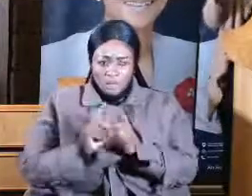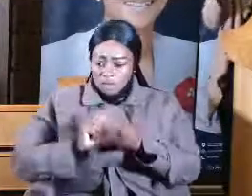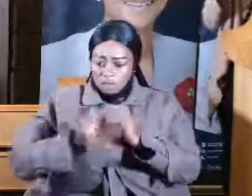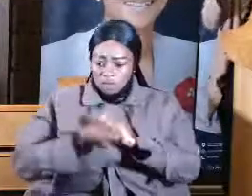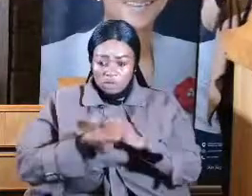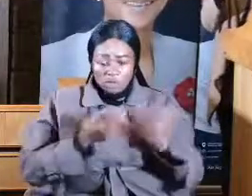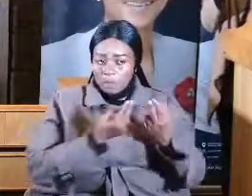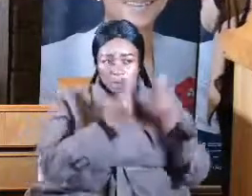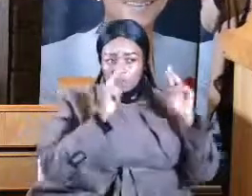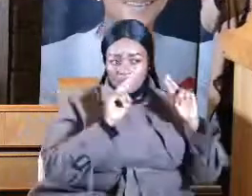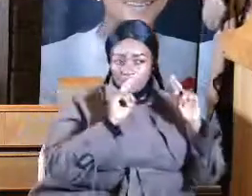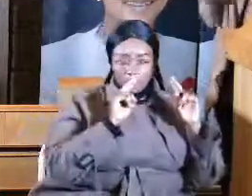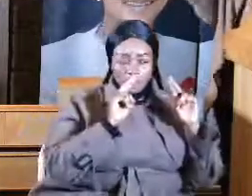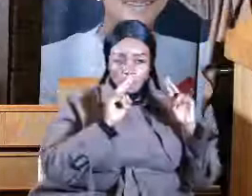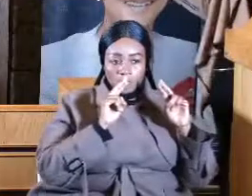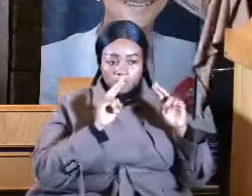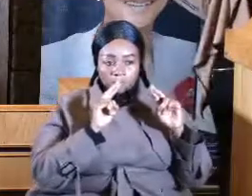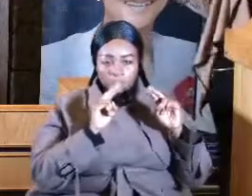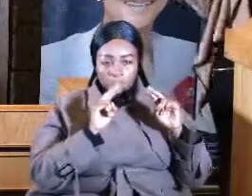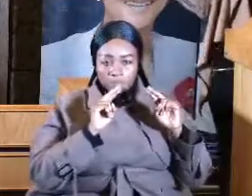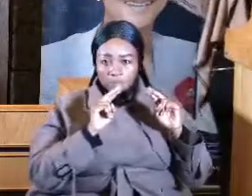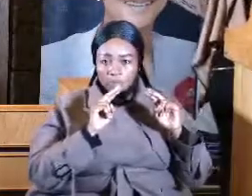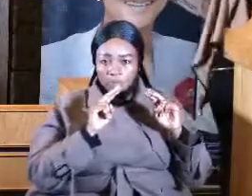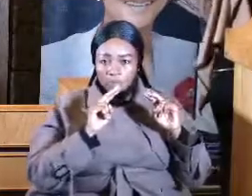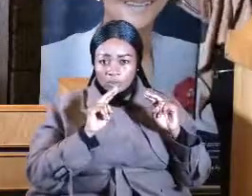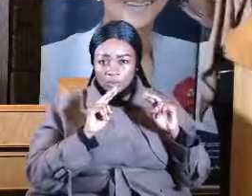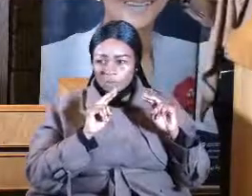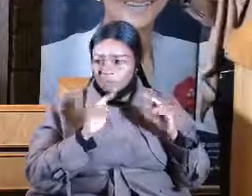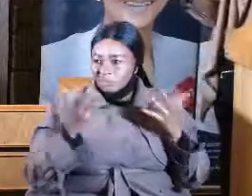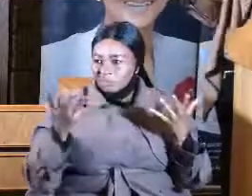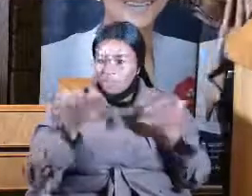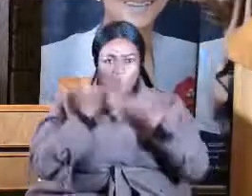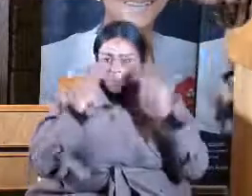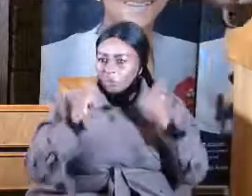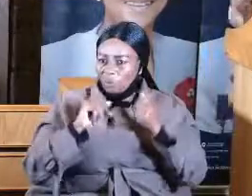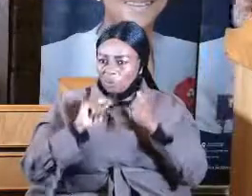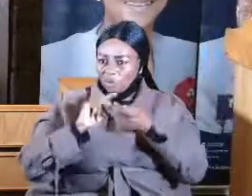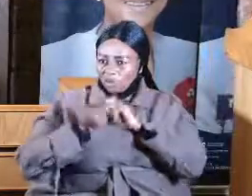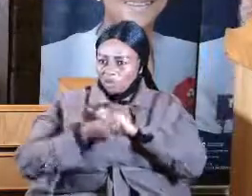varsity? Not a lot of us. We don't even know them.